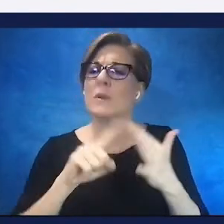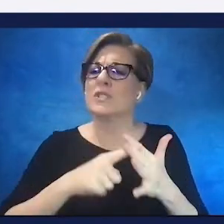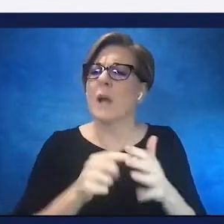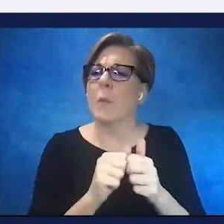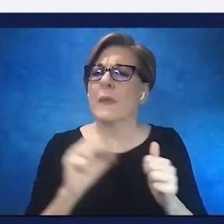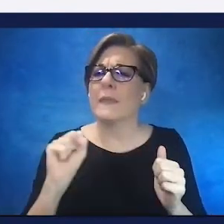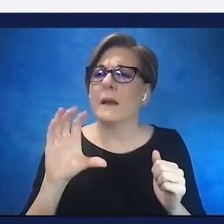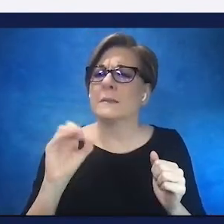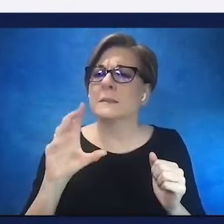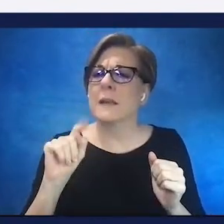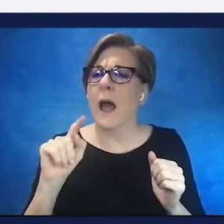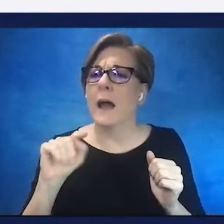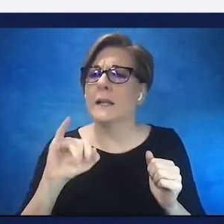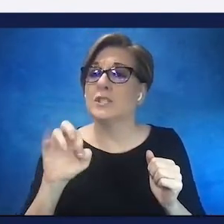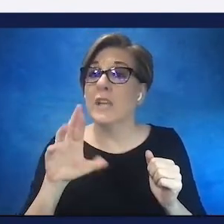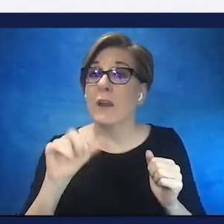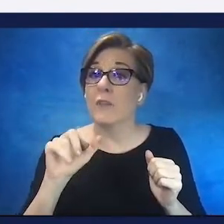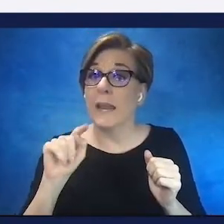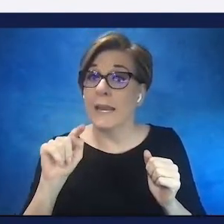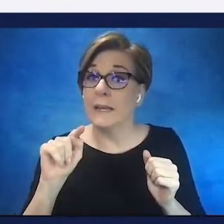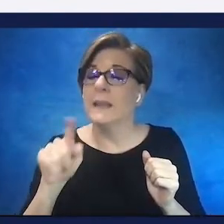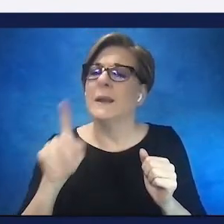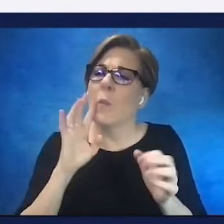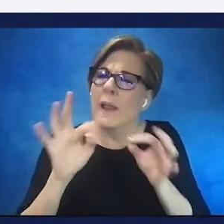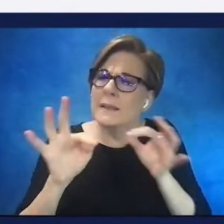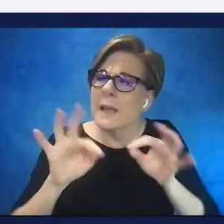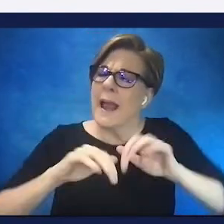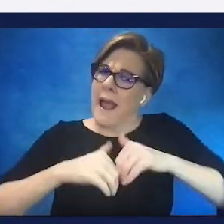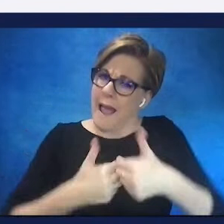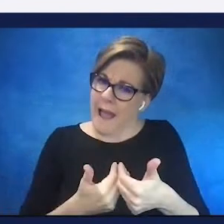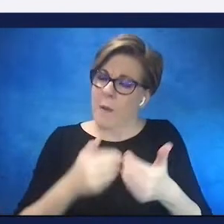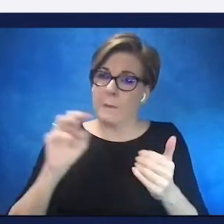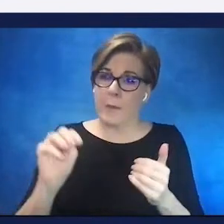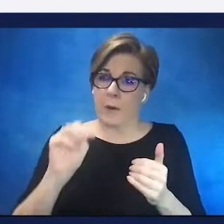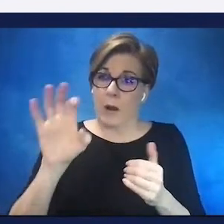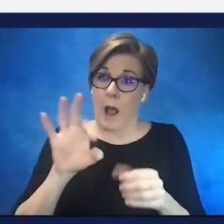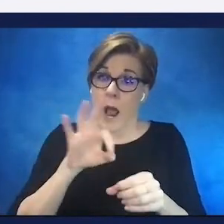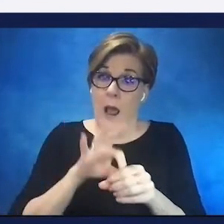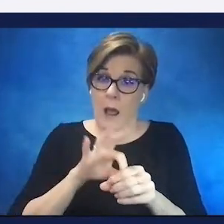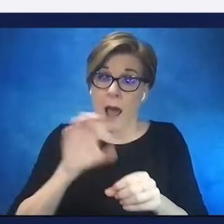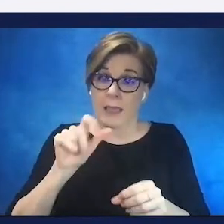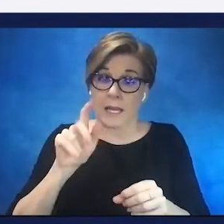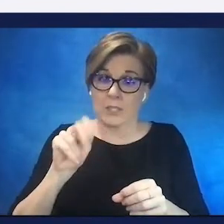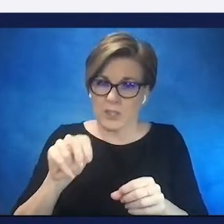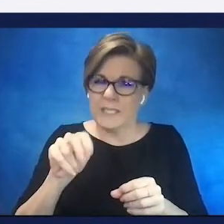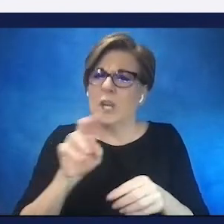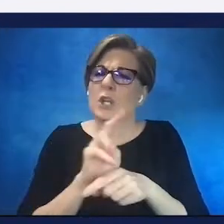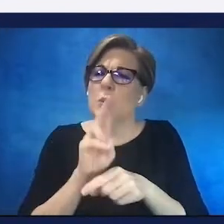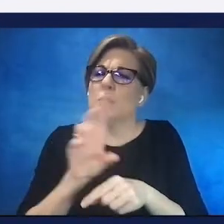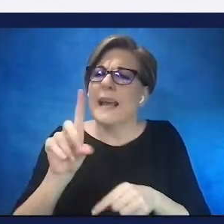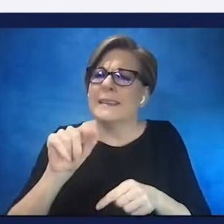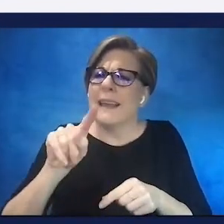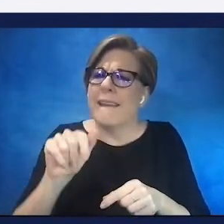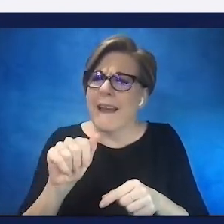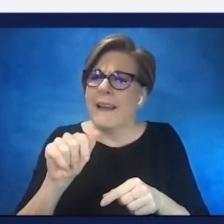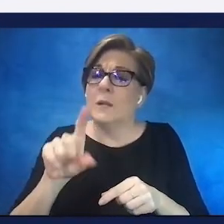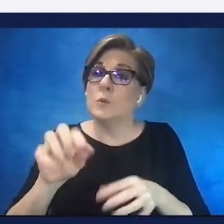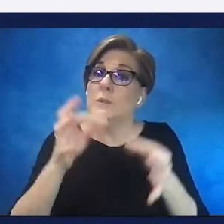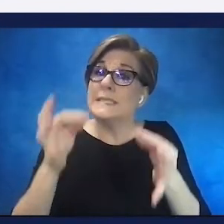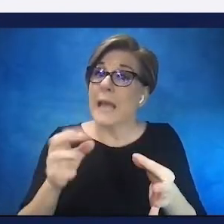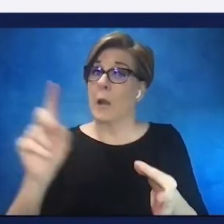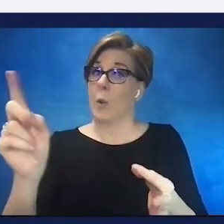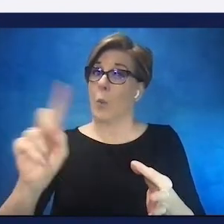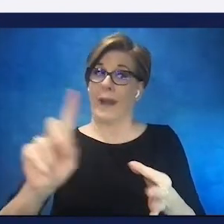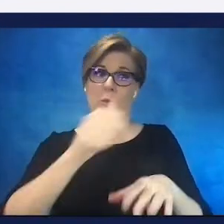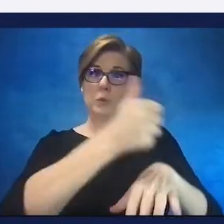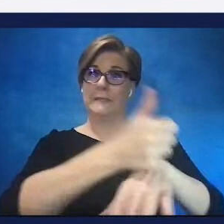Jarrett, who will share how Maricopa County Elections uses data to determine the number of vote centers and their distribution throughout the county